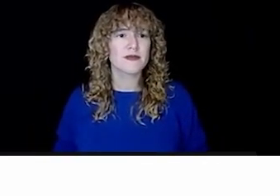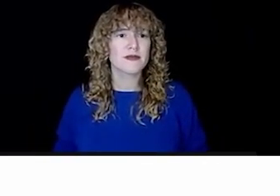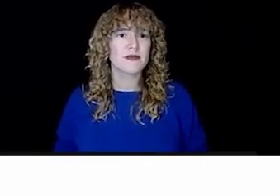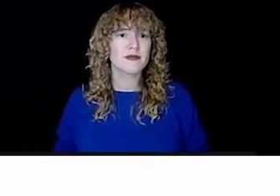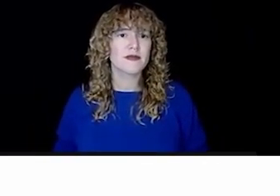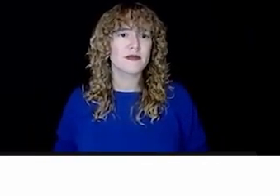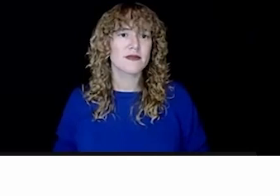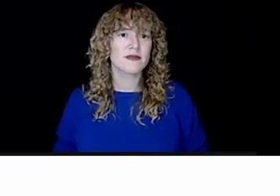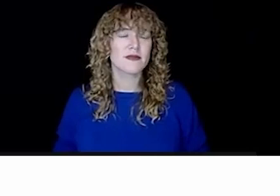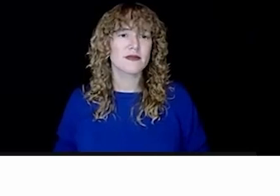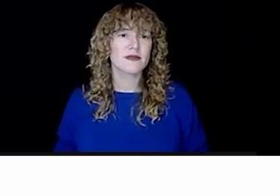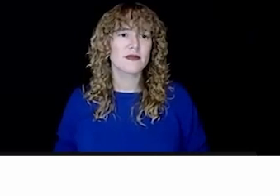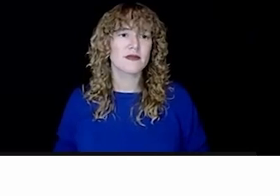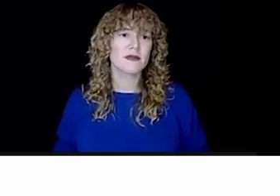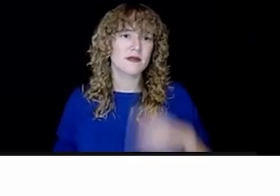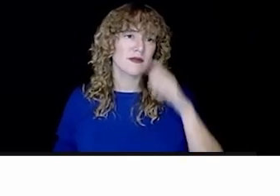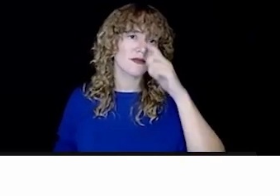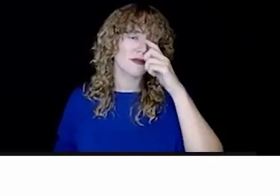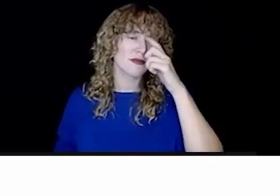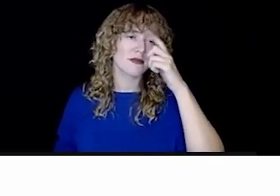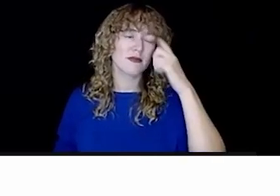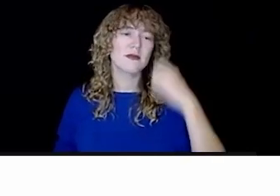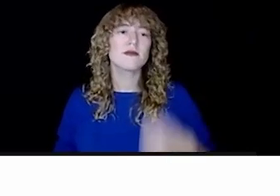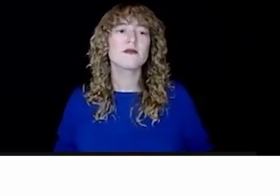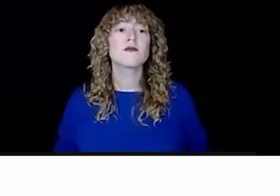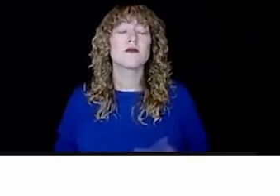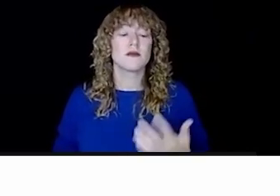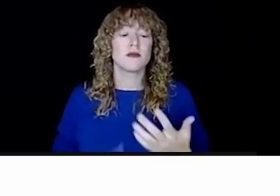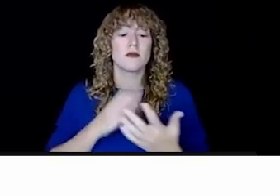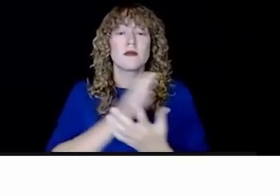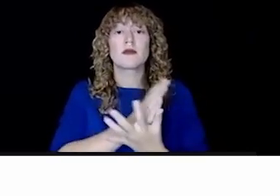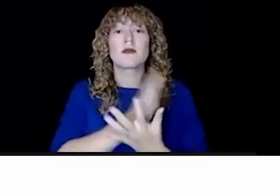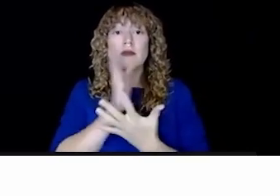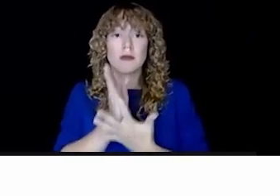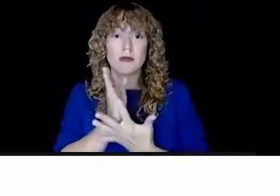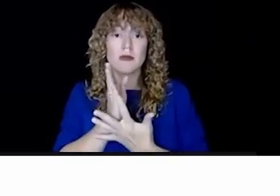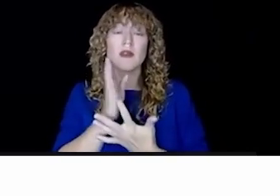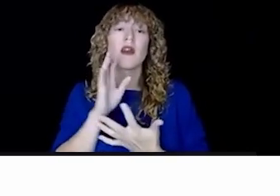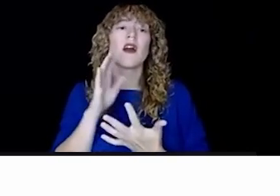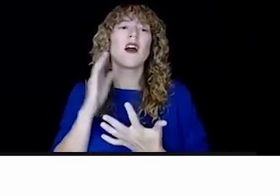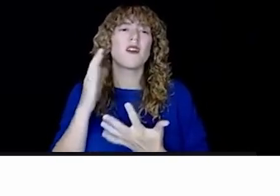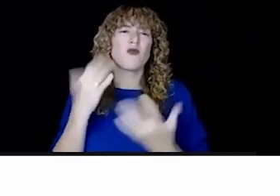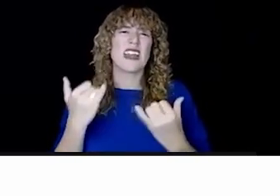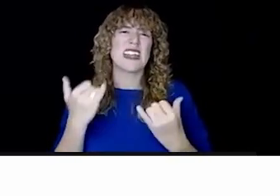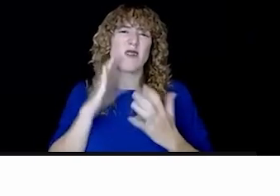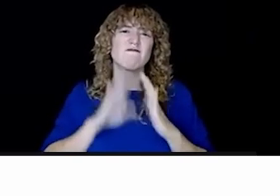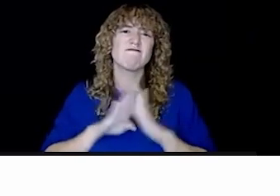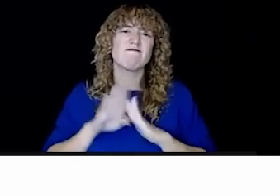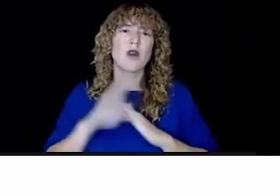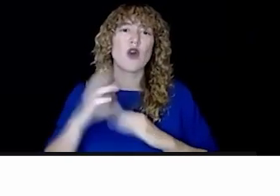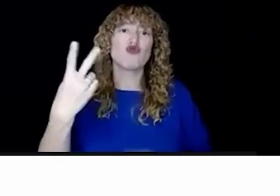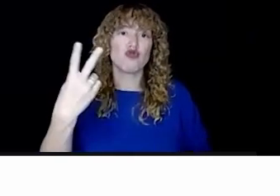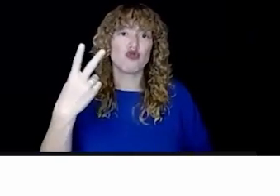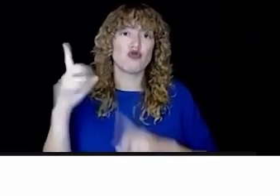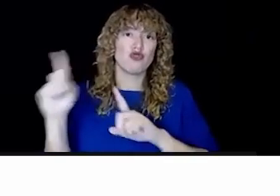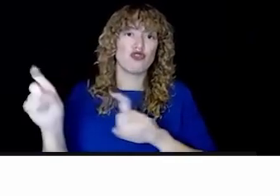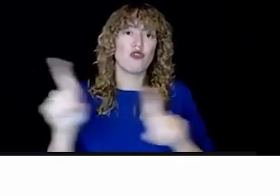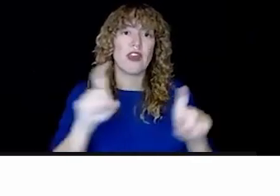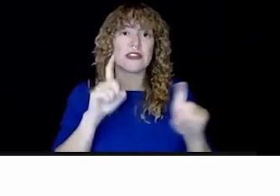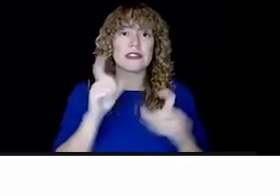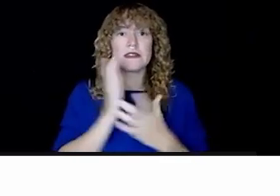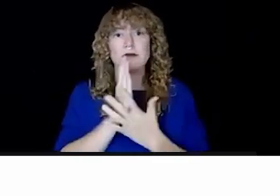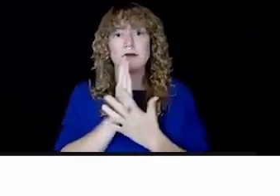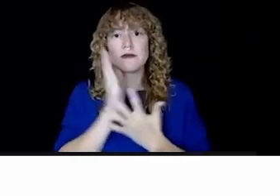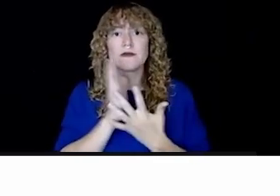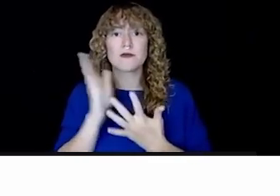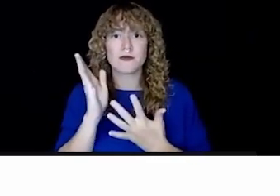Pardon me. So next, we're in the process of developing 2 surveys with corresponding interviews. And this